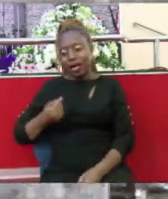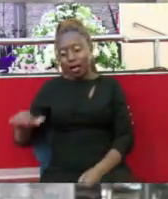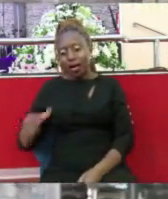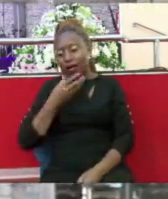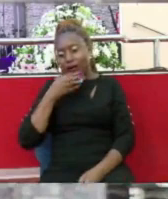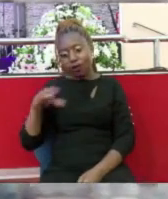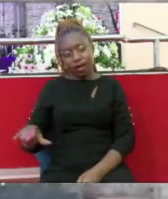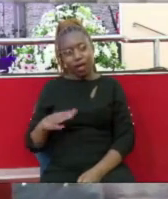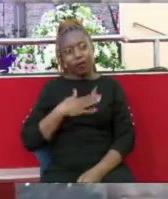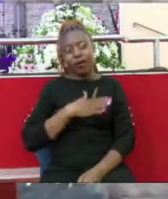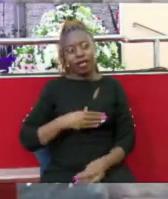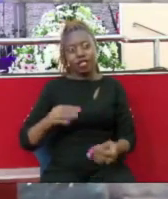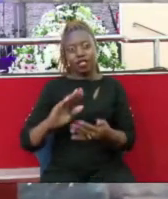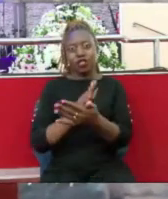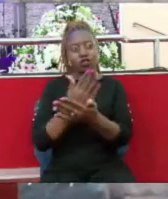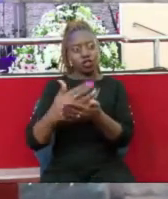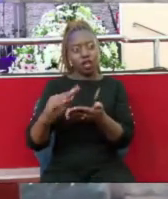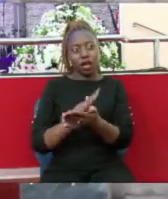The virtue of generosity.